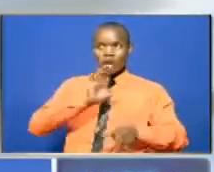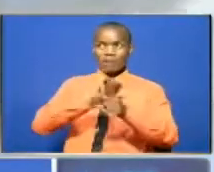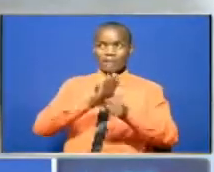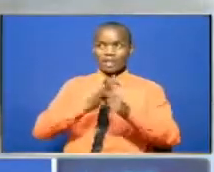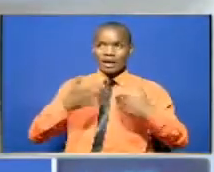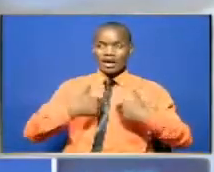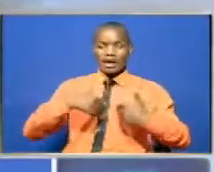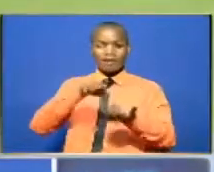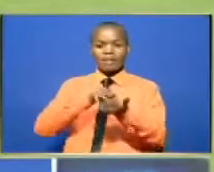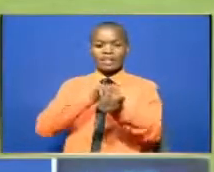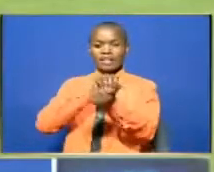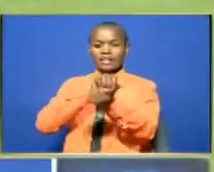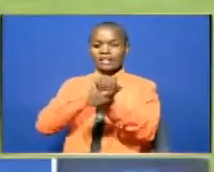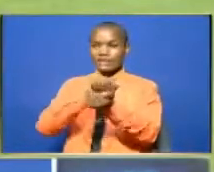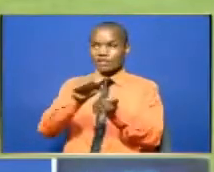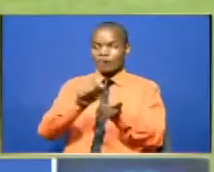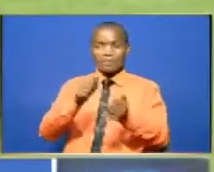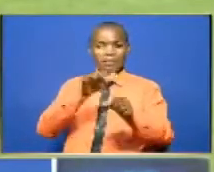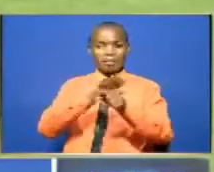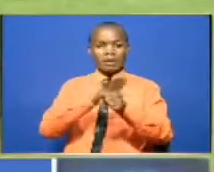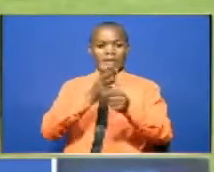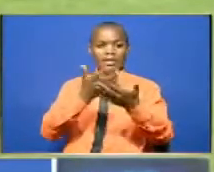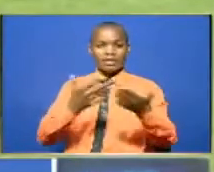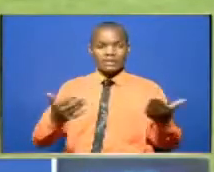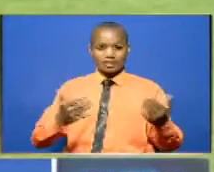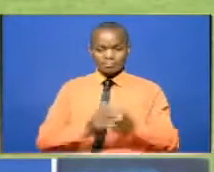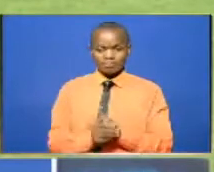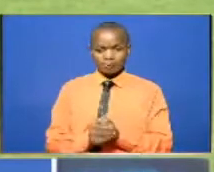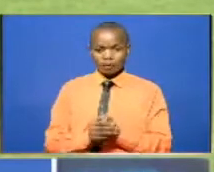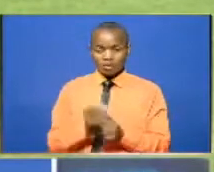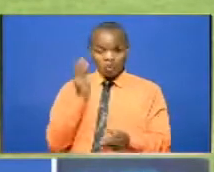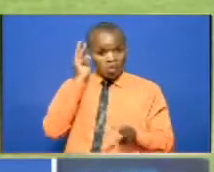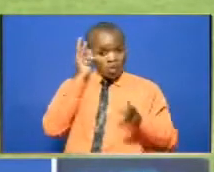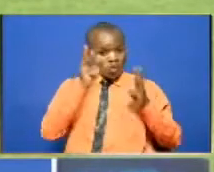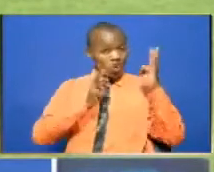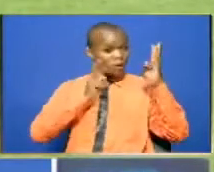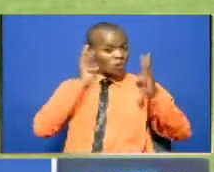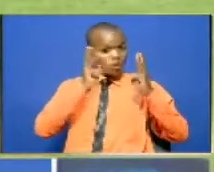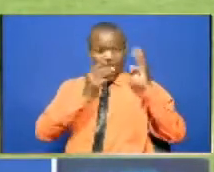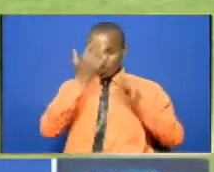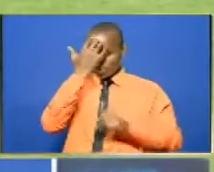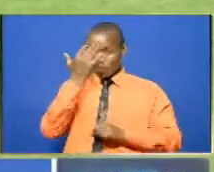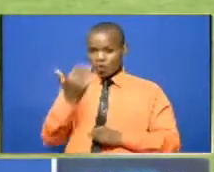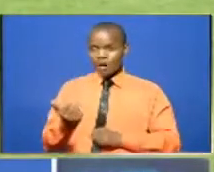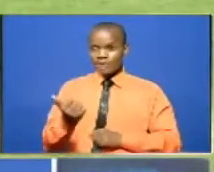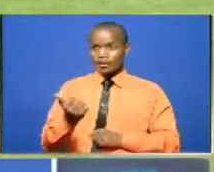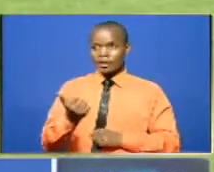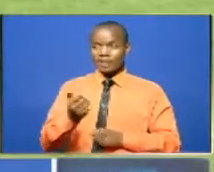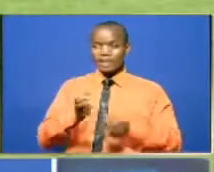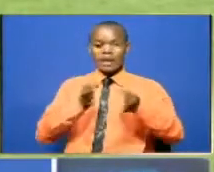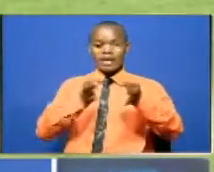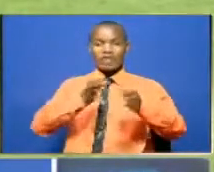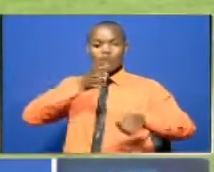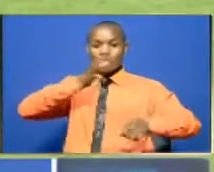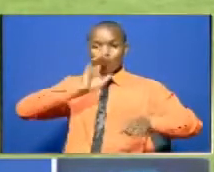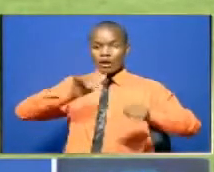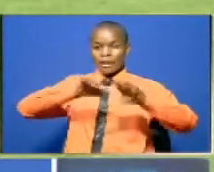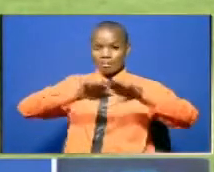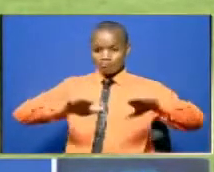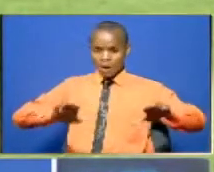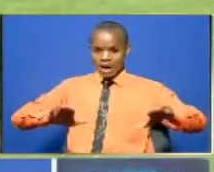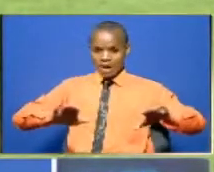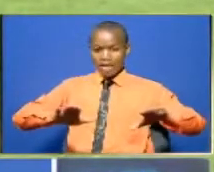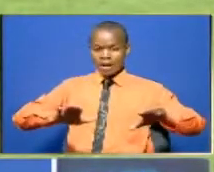damage and loss over the years. But what is worrying now with the climate change is that the sequences of lake level rising is becoming more